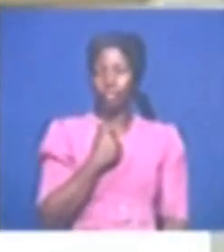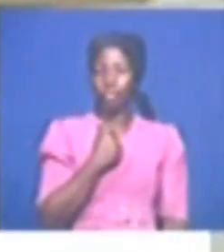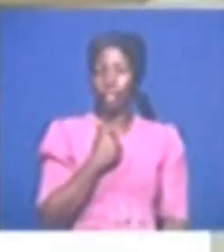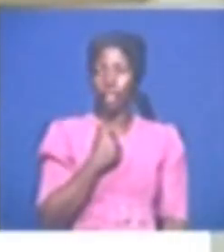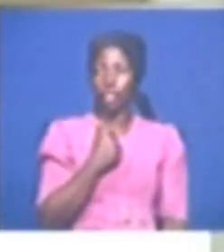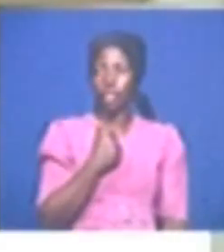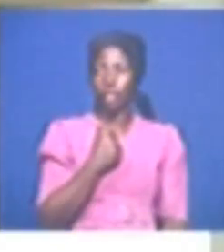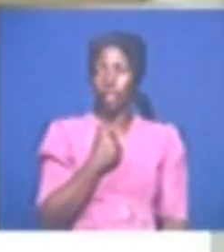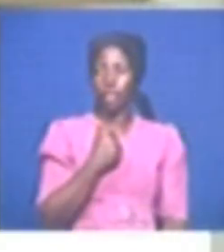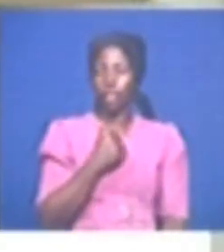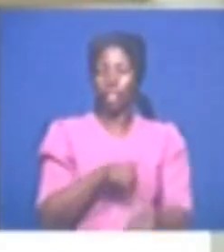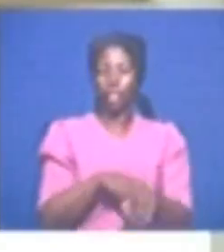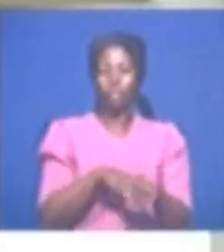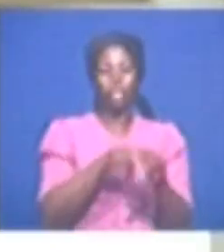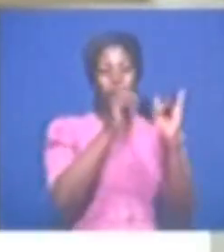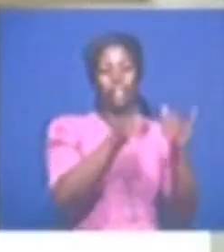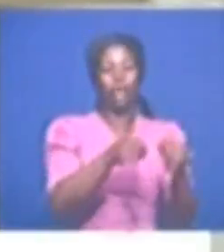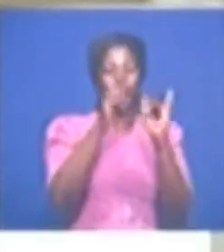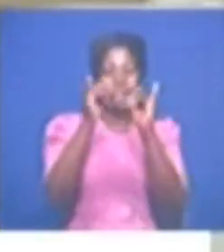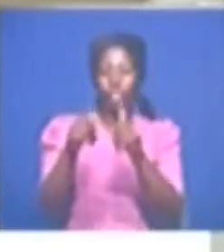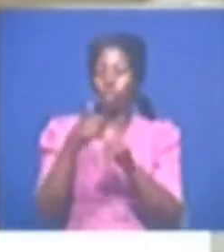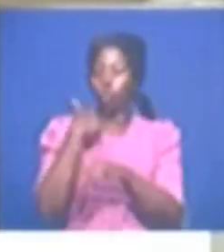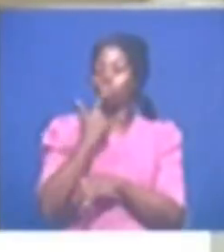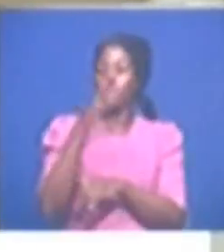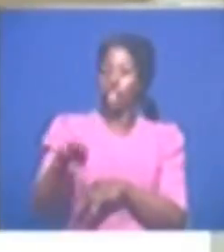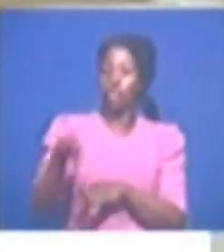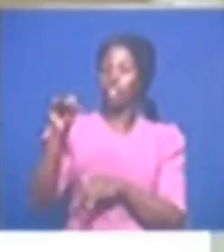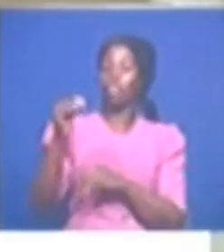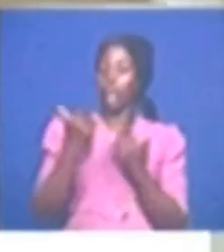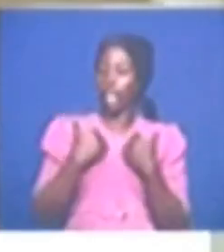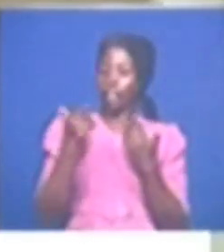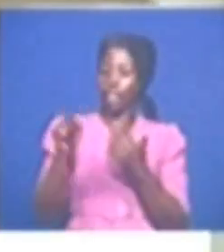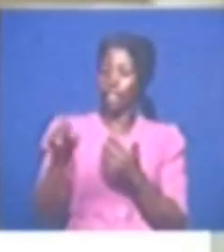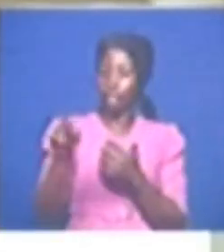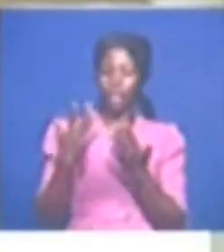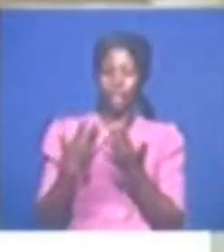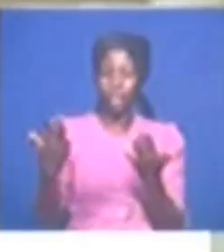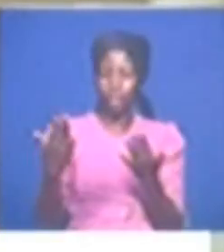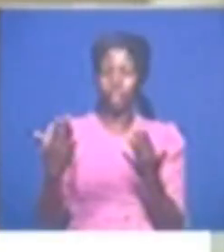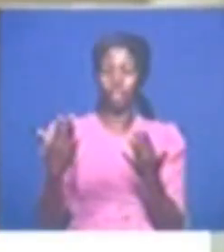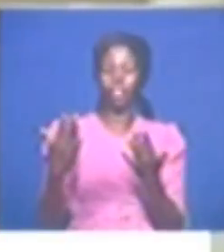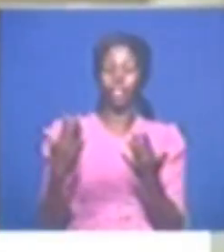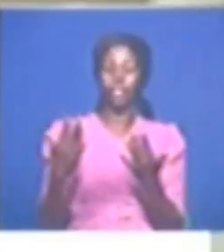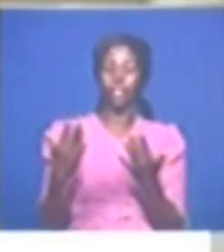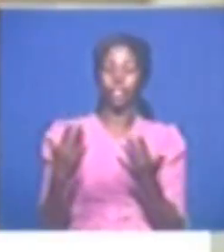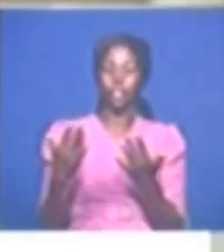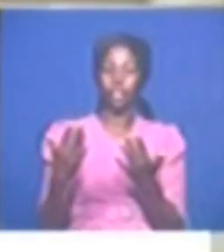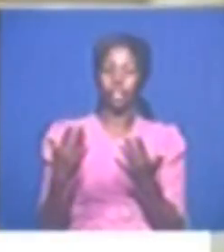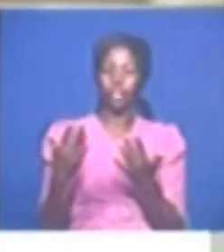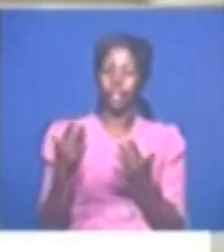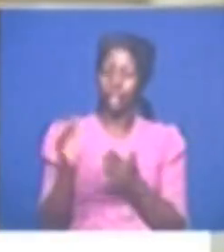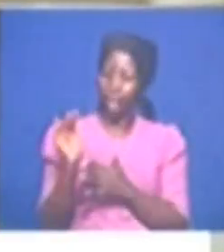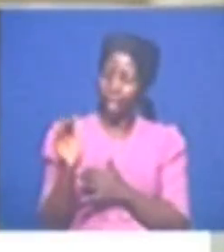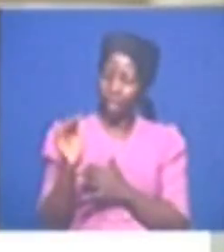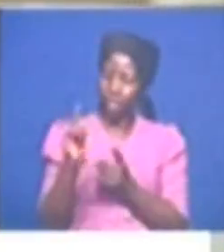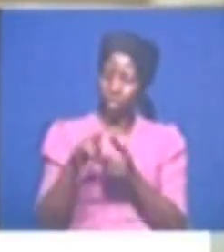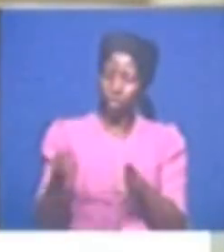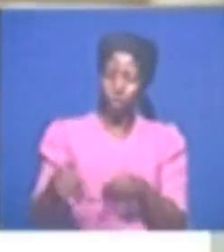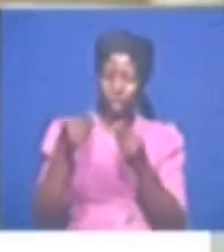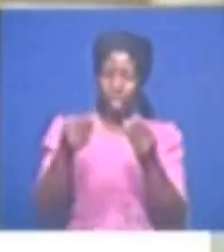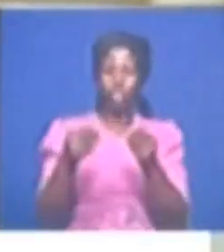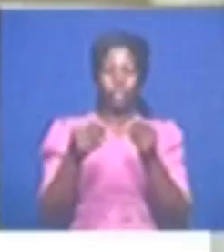and when the individuals whom we found in possession of that product were asked to produce the